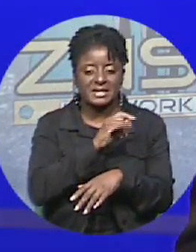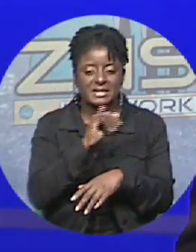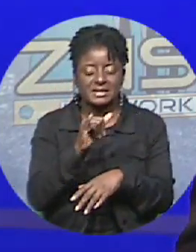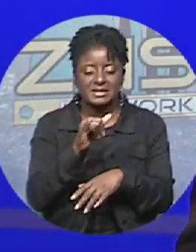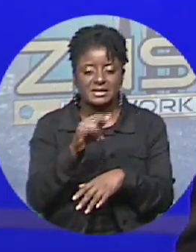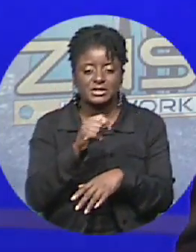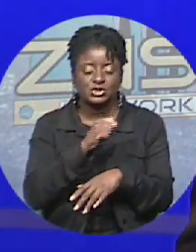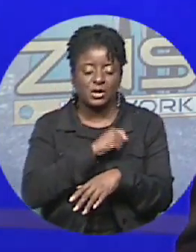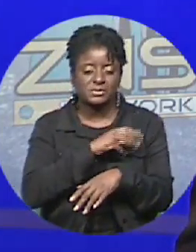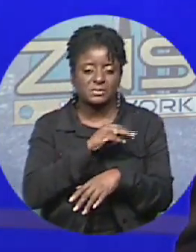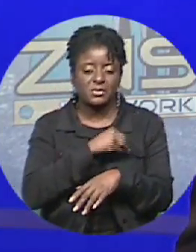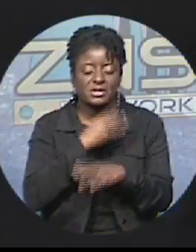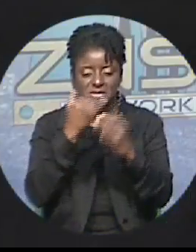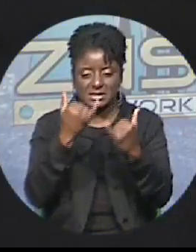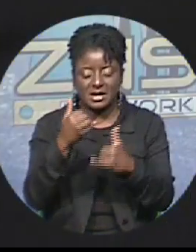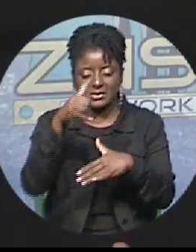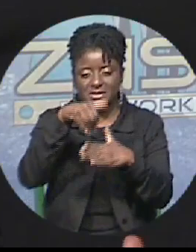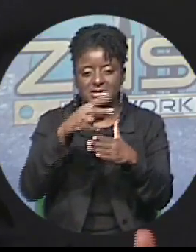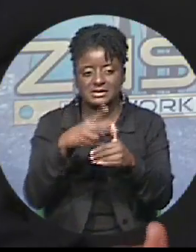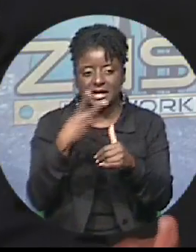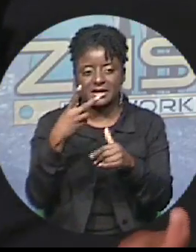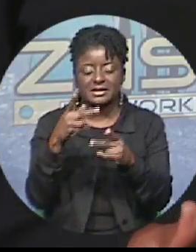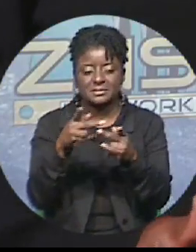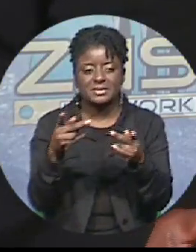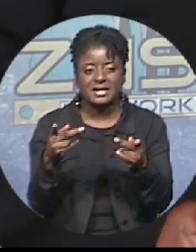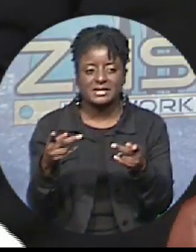in 2nd place.